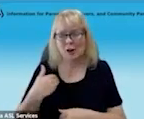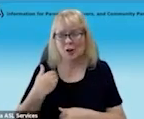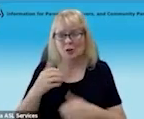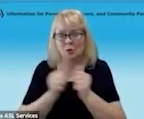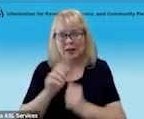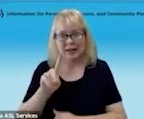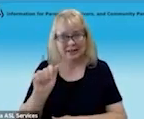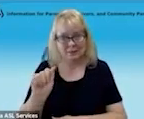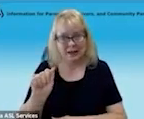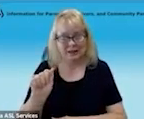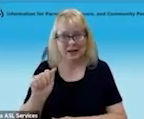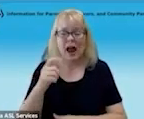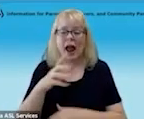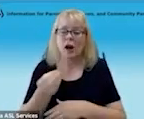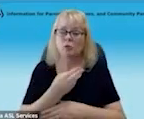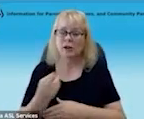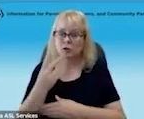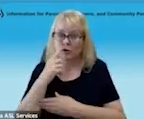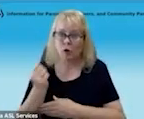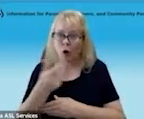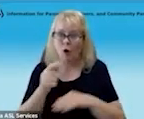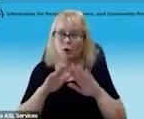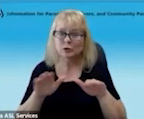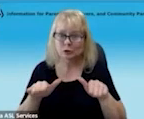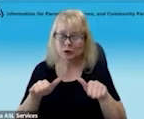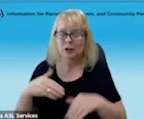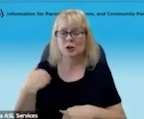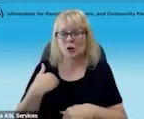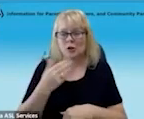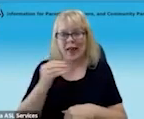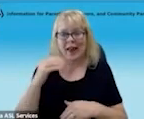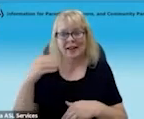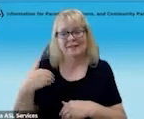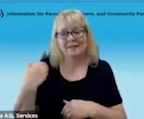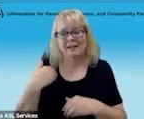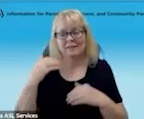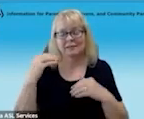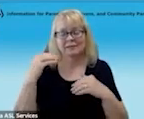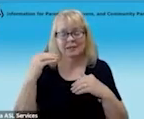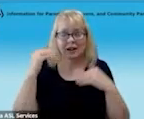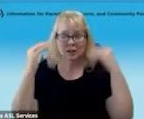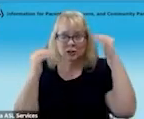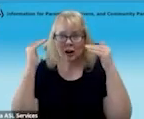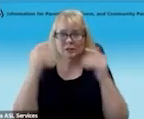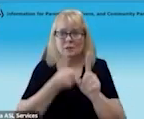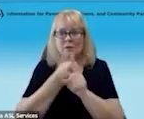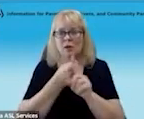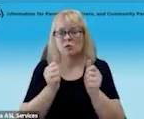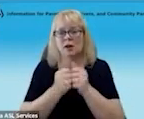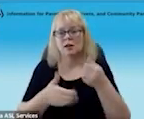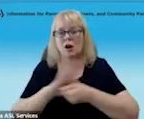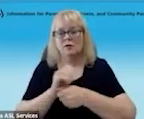ethnicity, and disability. Parents and caregivers will also learn strategies for vaccinating children and youth